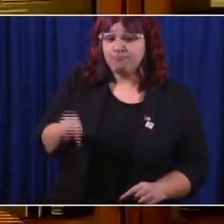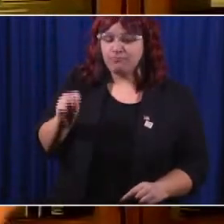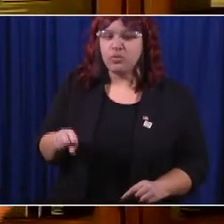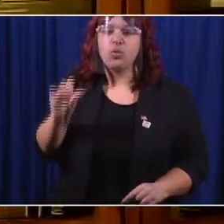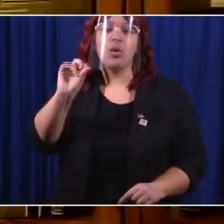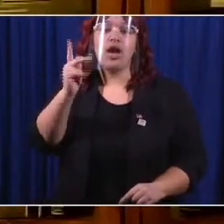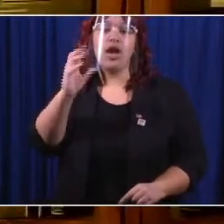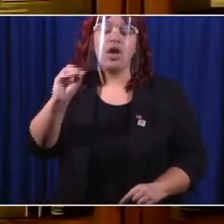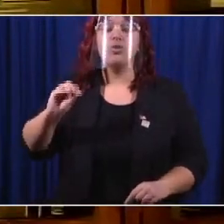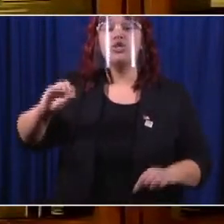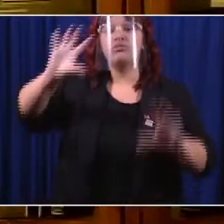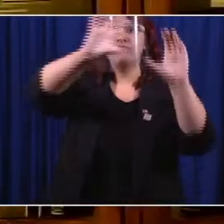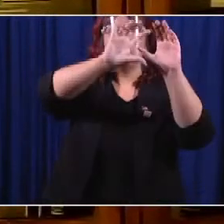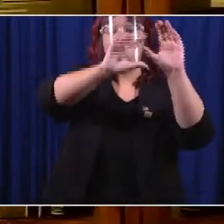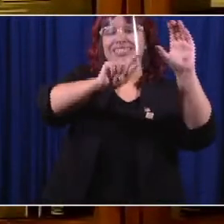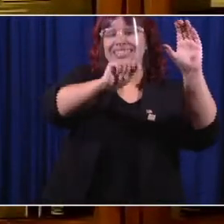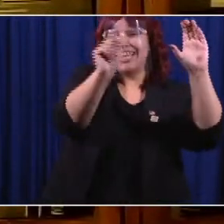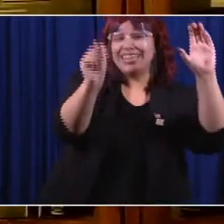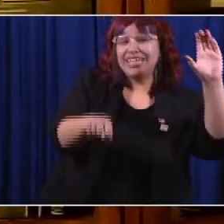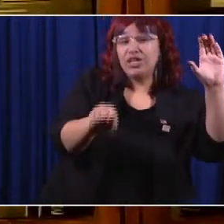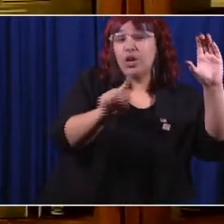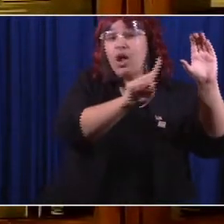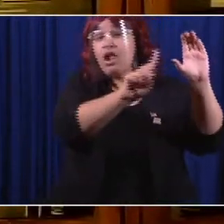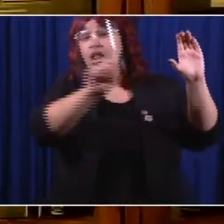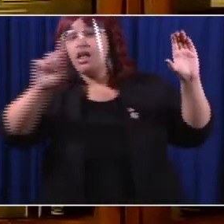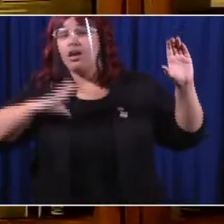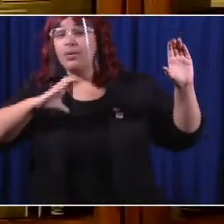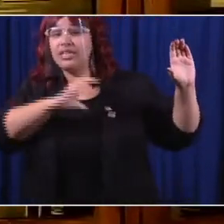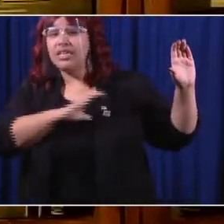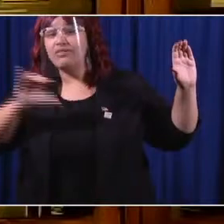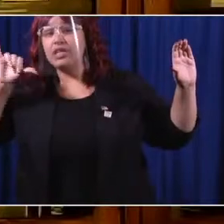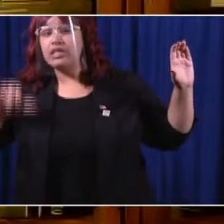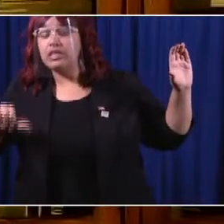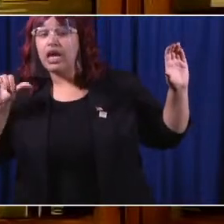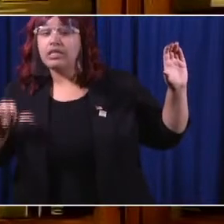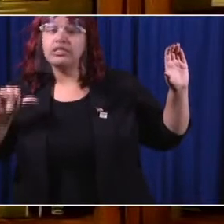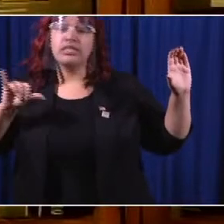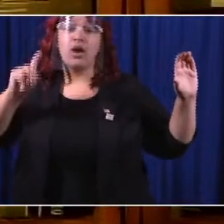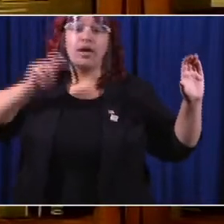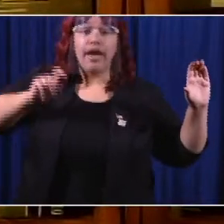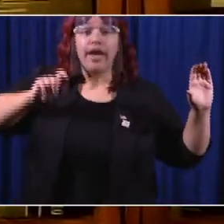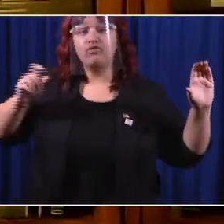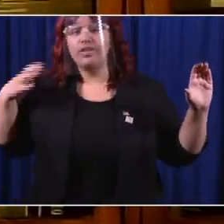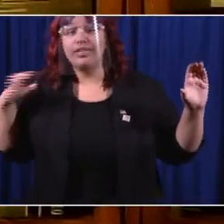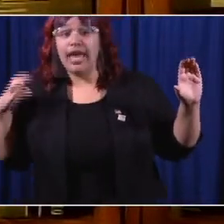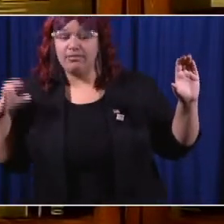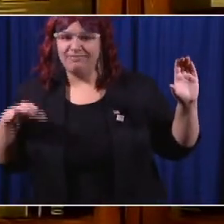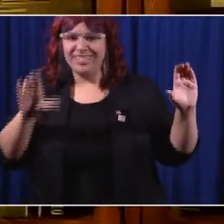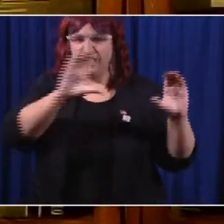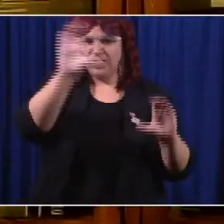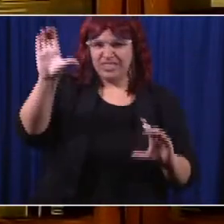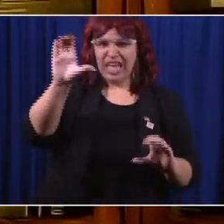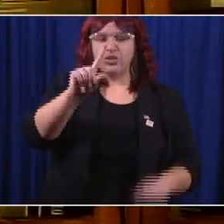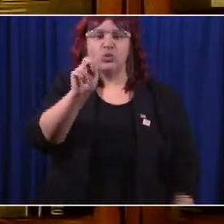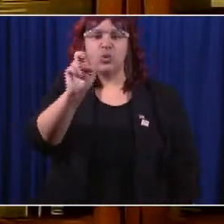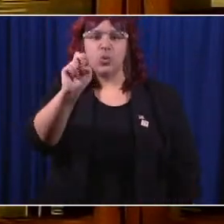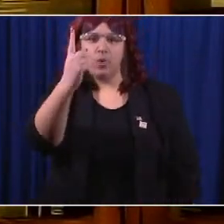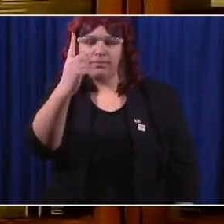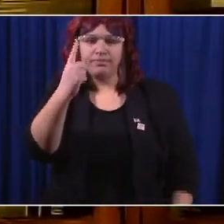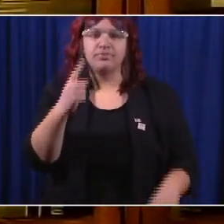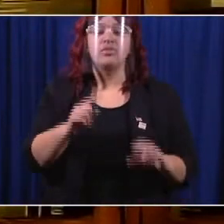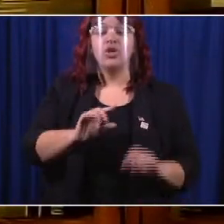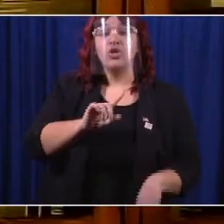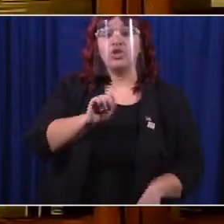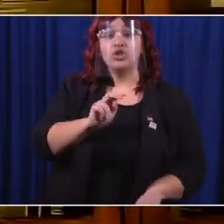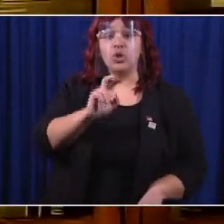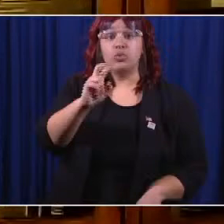that stretch from Toledo all the way through Cleveland to Youngstown, Akron, Canton area. Zone 2, which it includes central